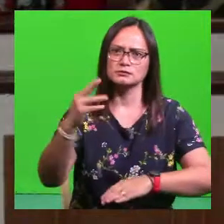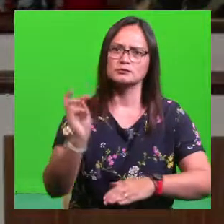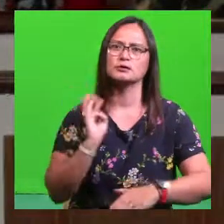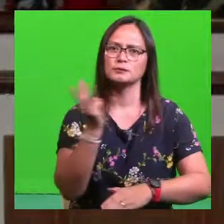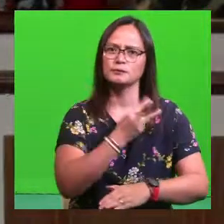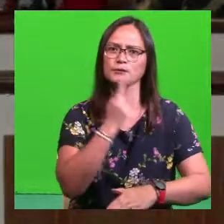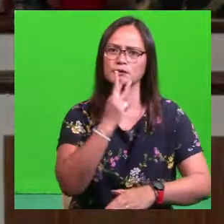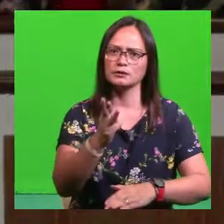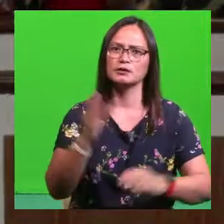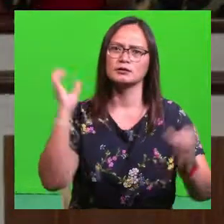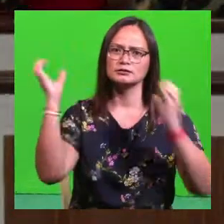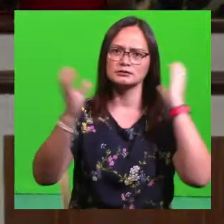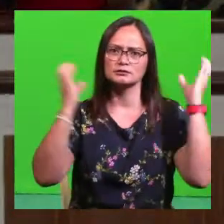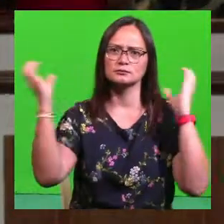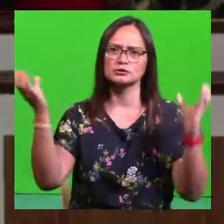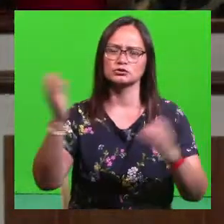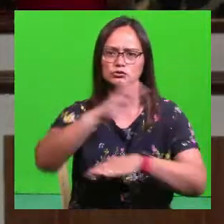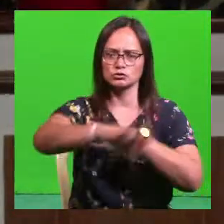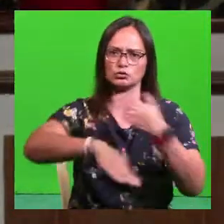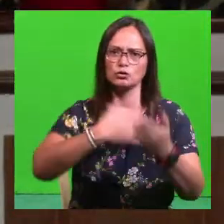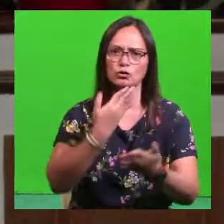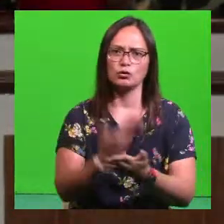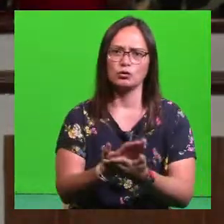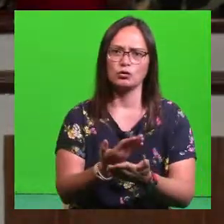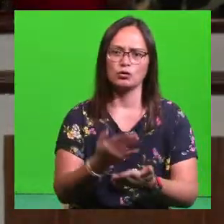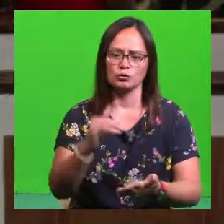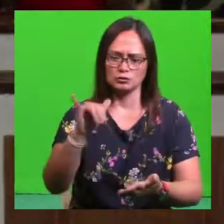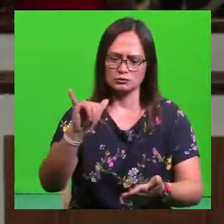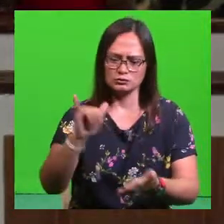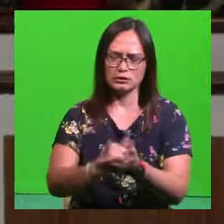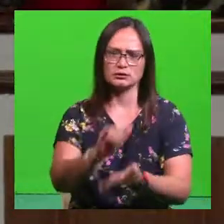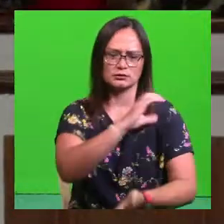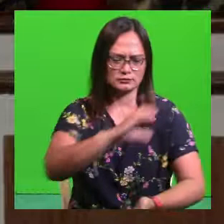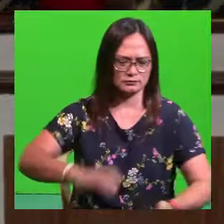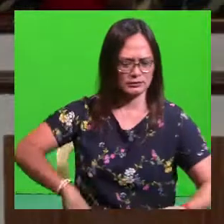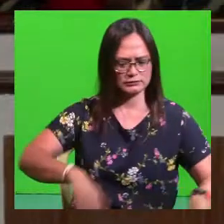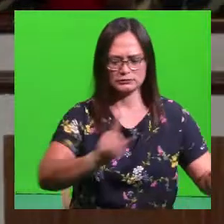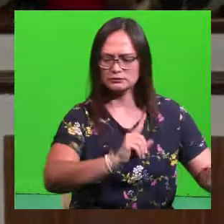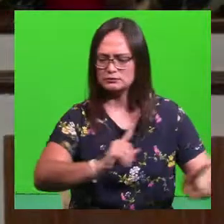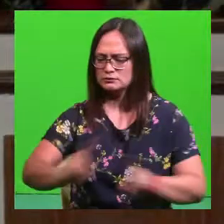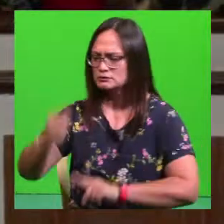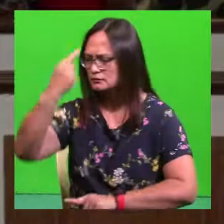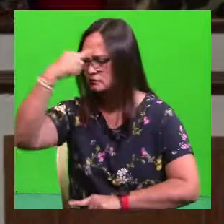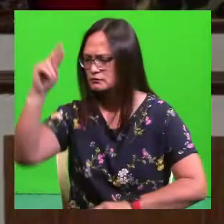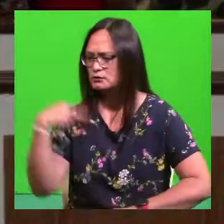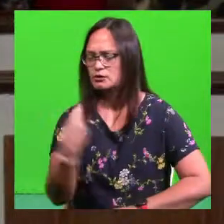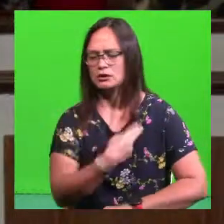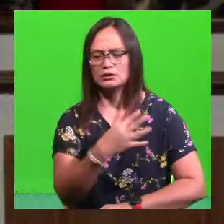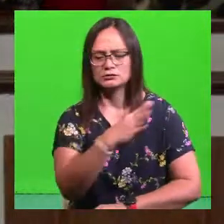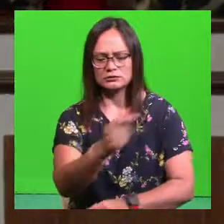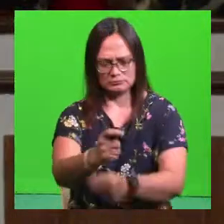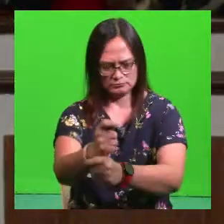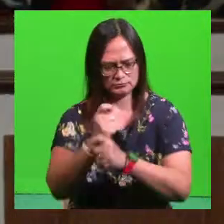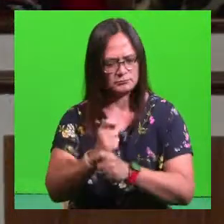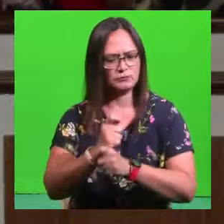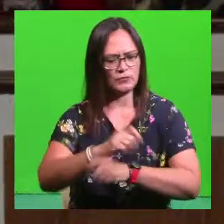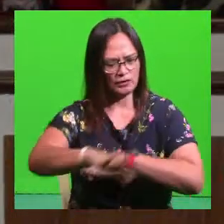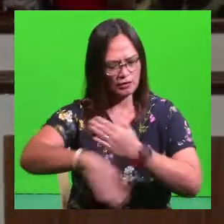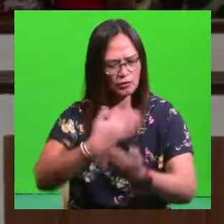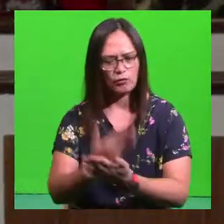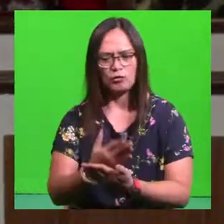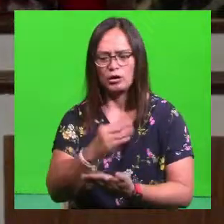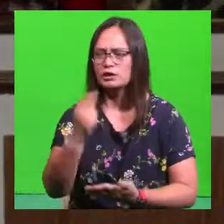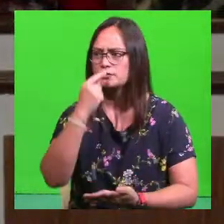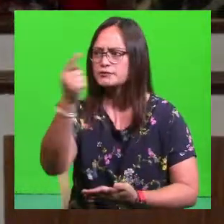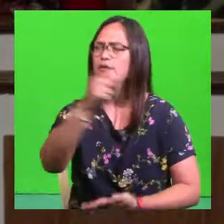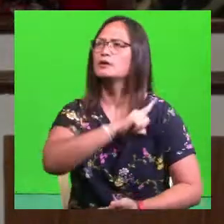Christ had done for us. And we take everything and we say, Lord, thank